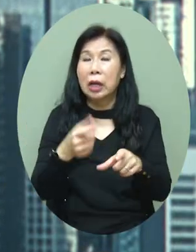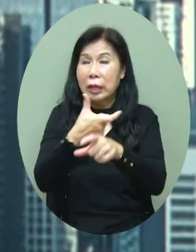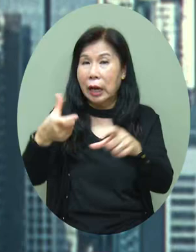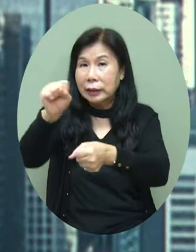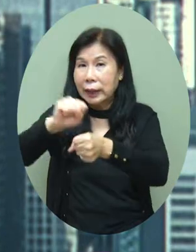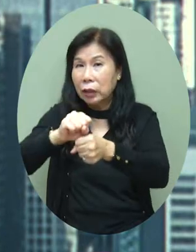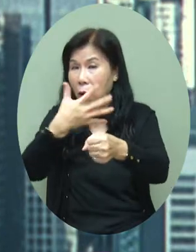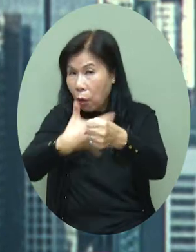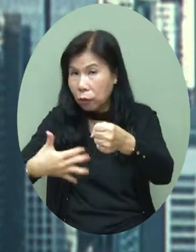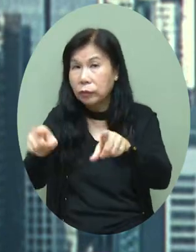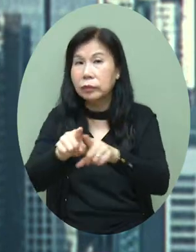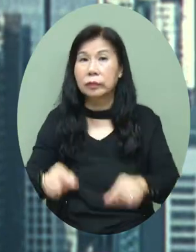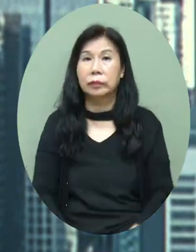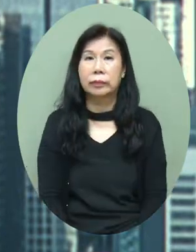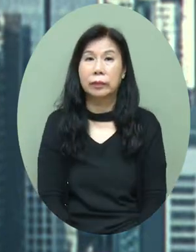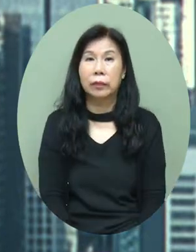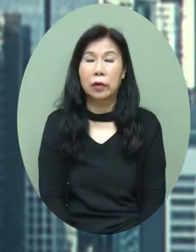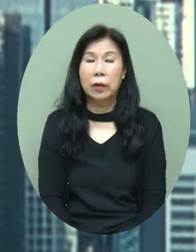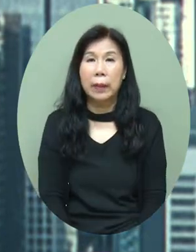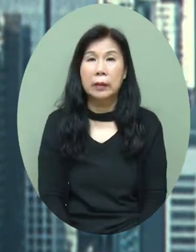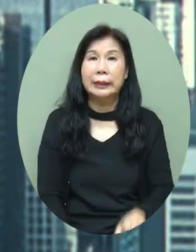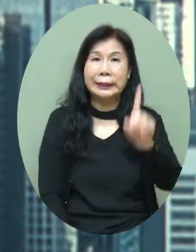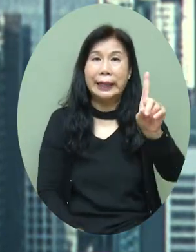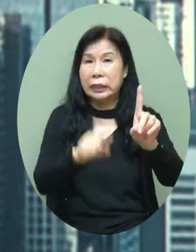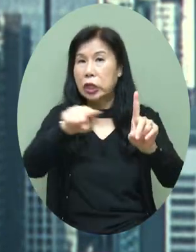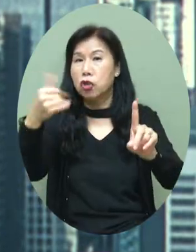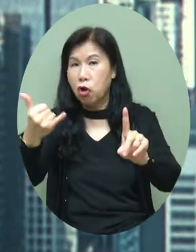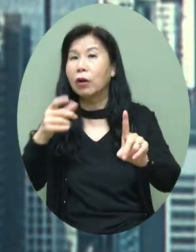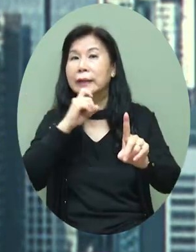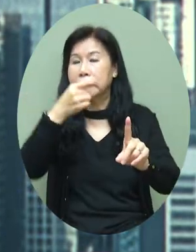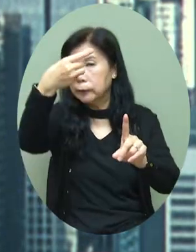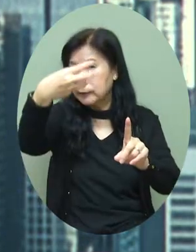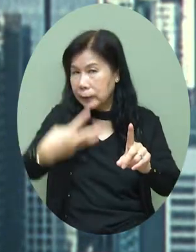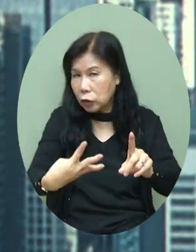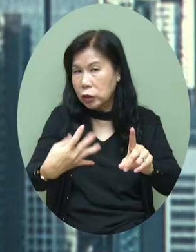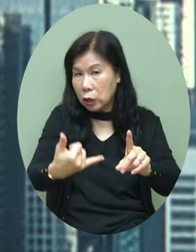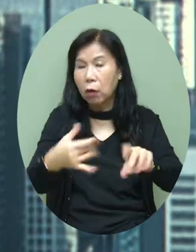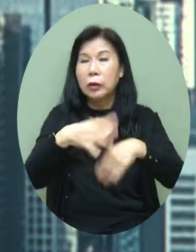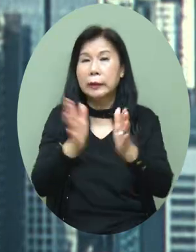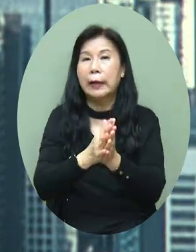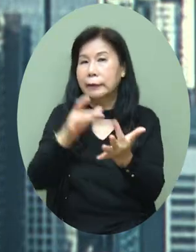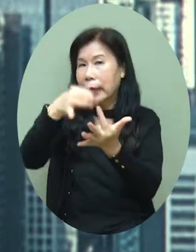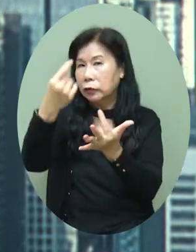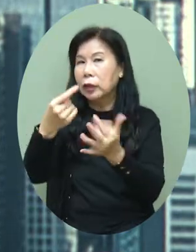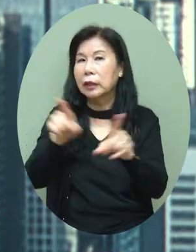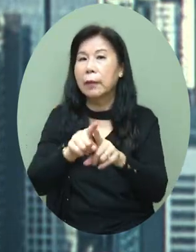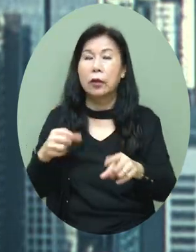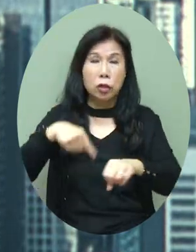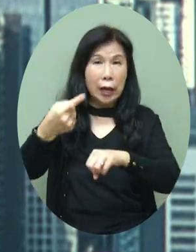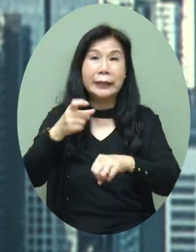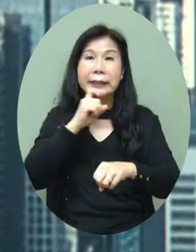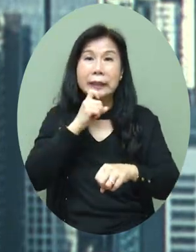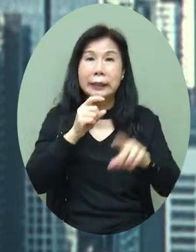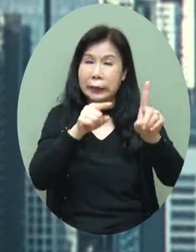pay adjustment exercise. The entire mechanism requires us to consider 6 factors in total, balancing